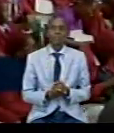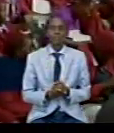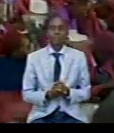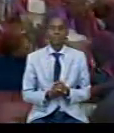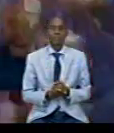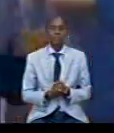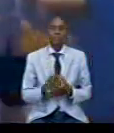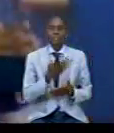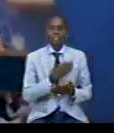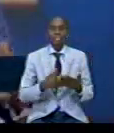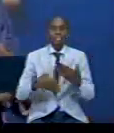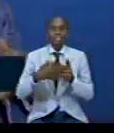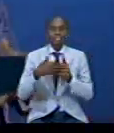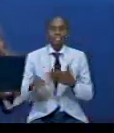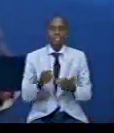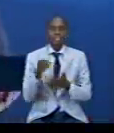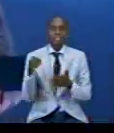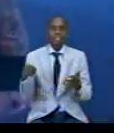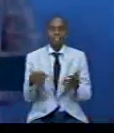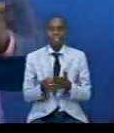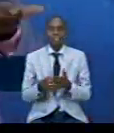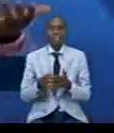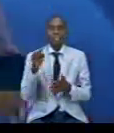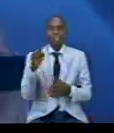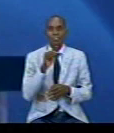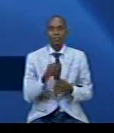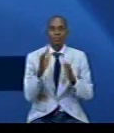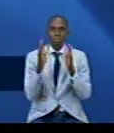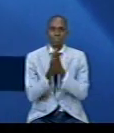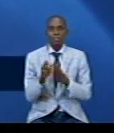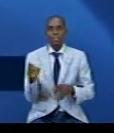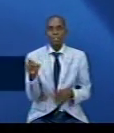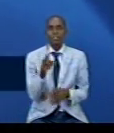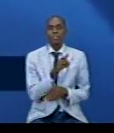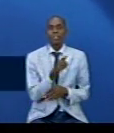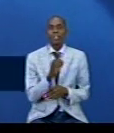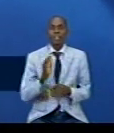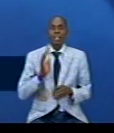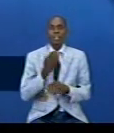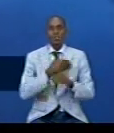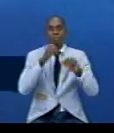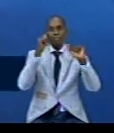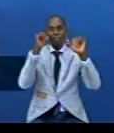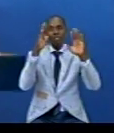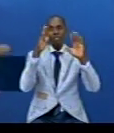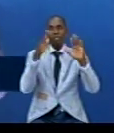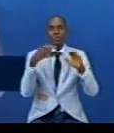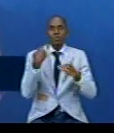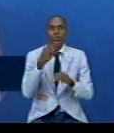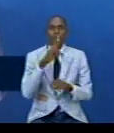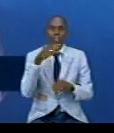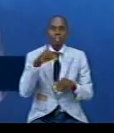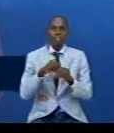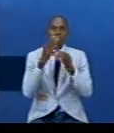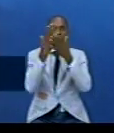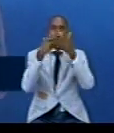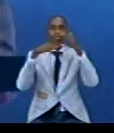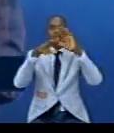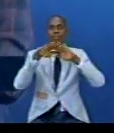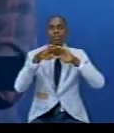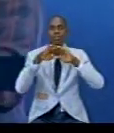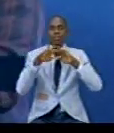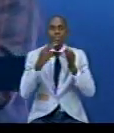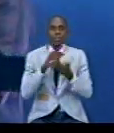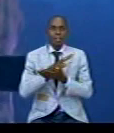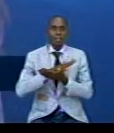after this manner, therefore, pray ye, our Father, which art in heaven,